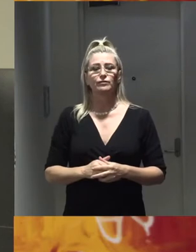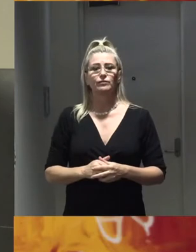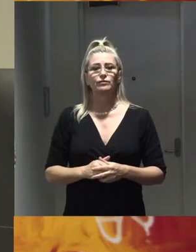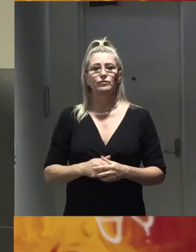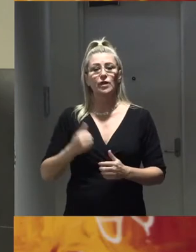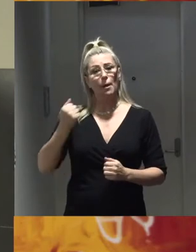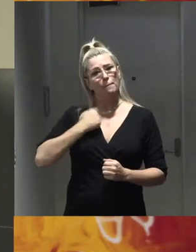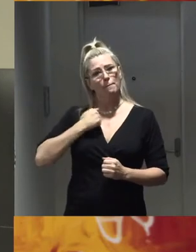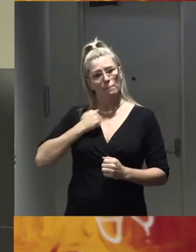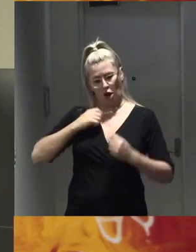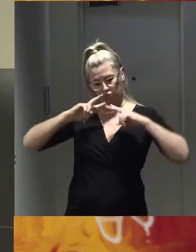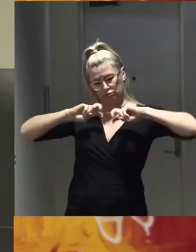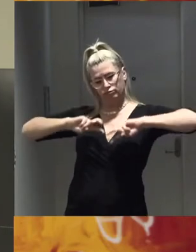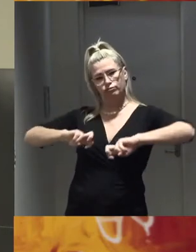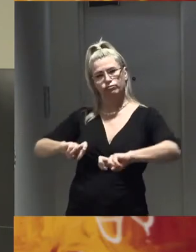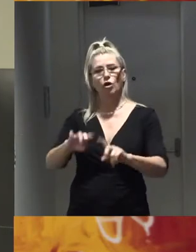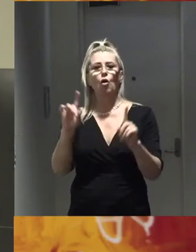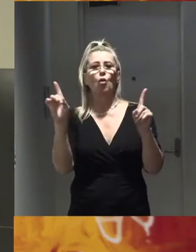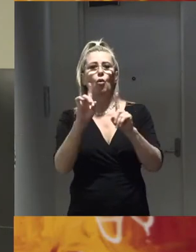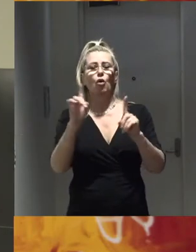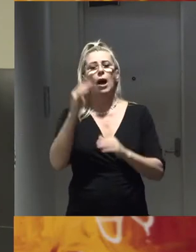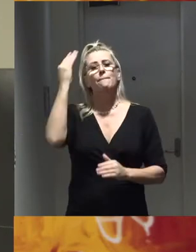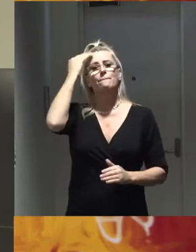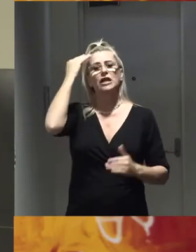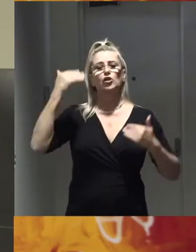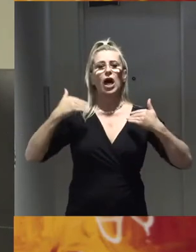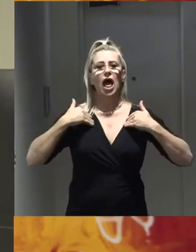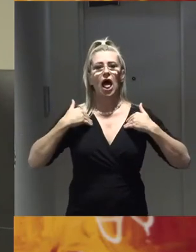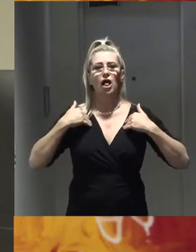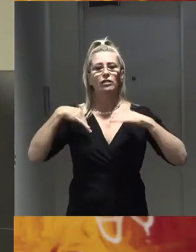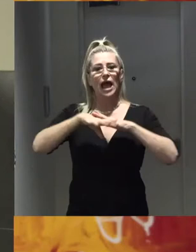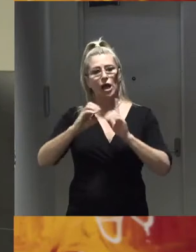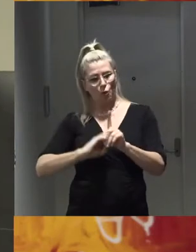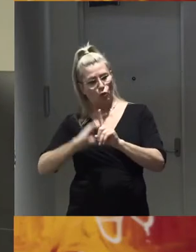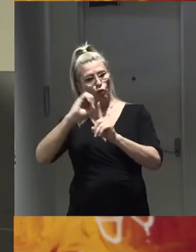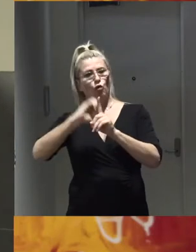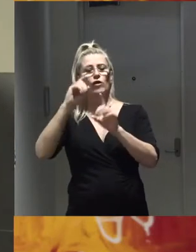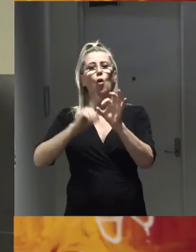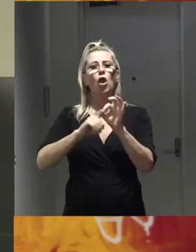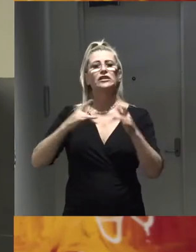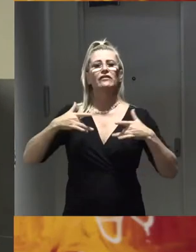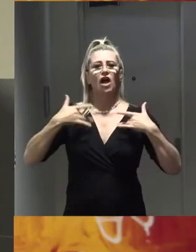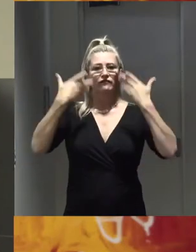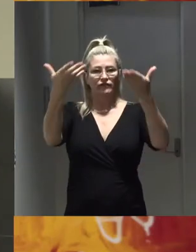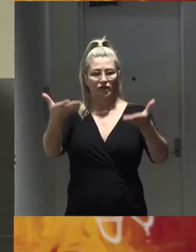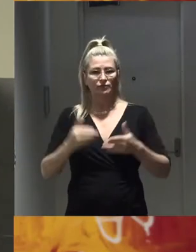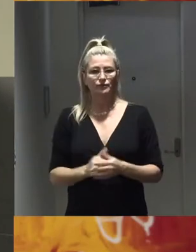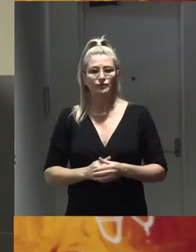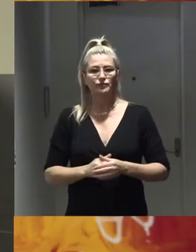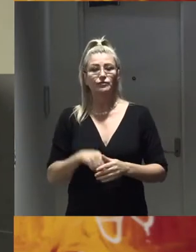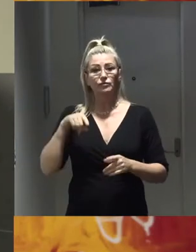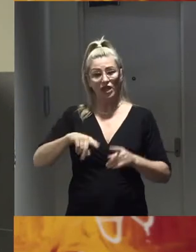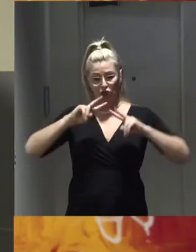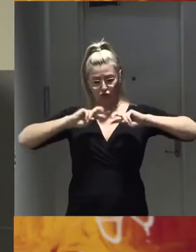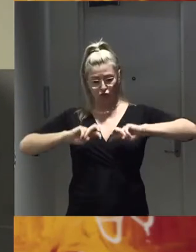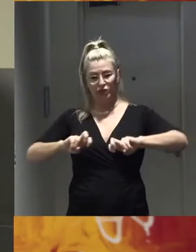My main research interest is in the field of mental health and improving people's quality of life. This research